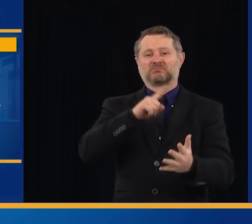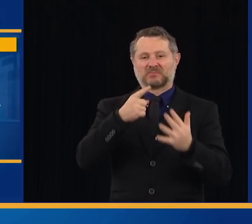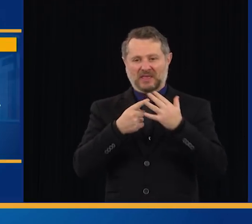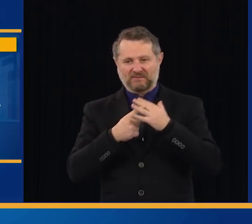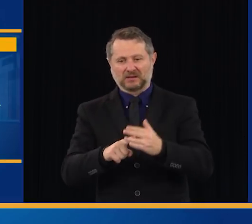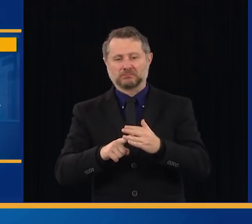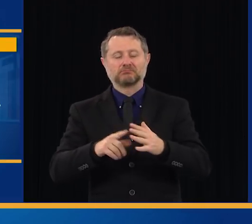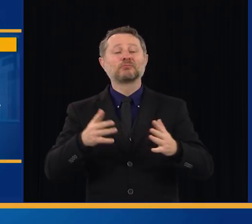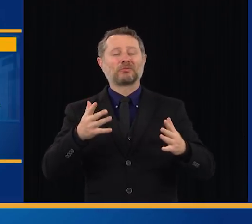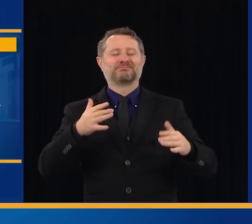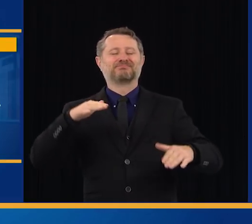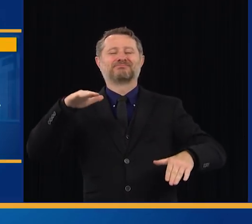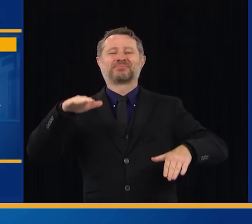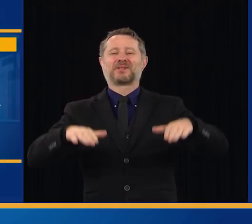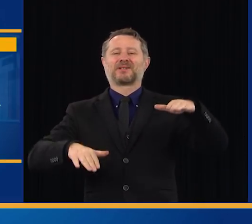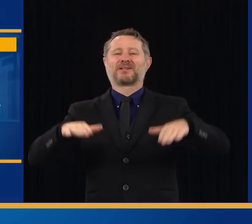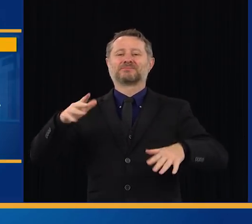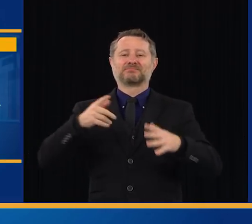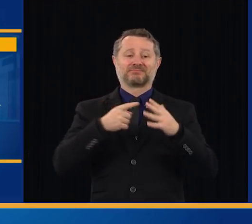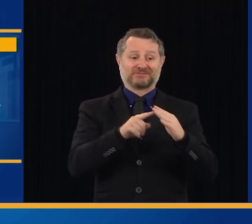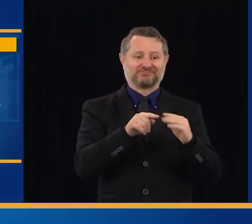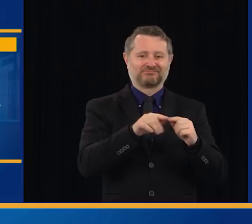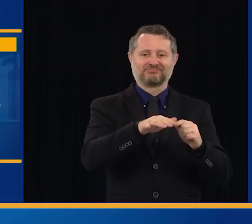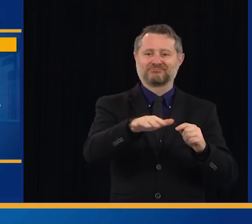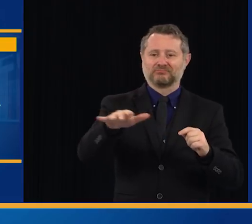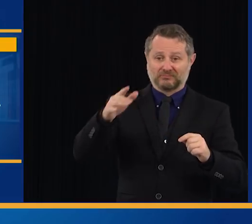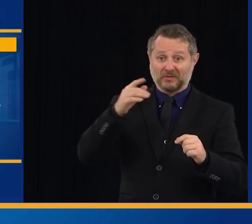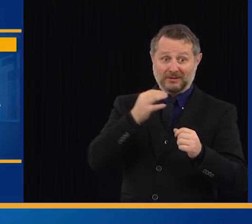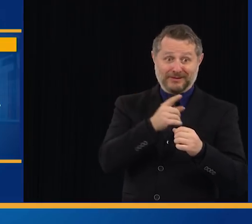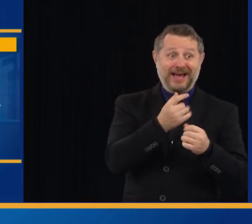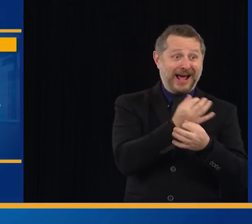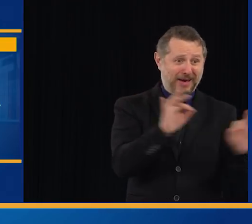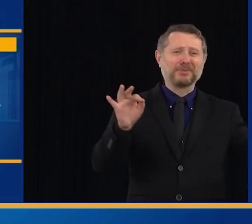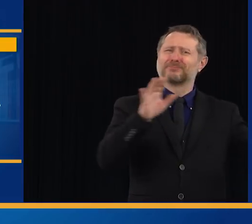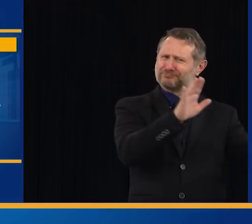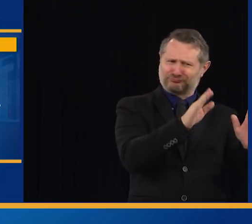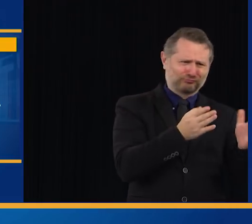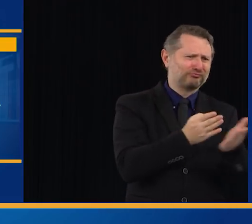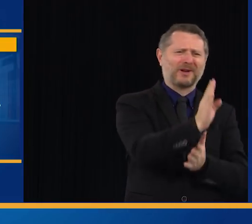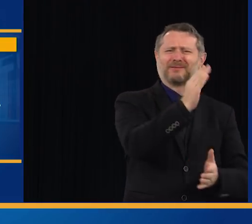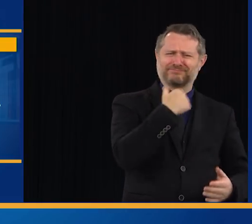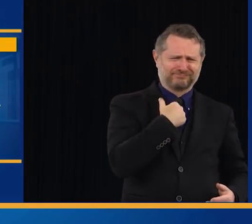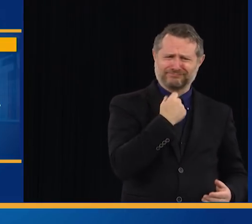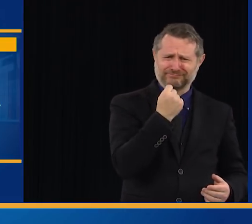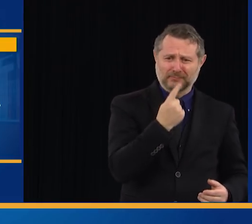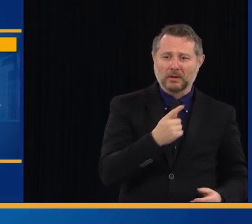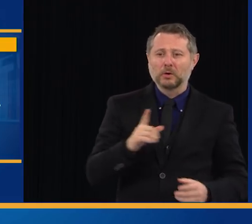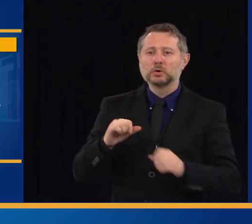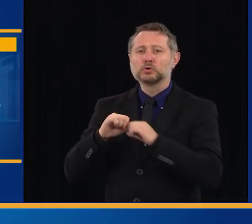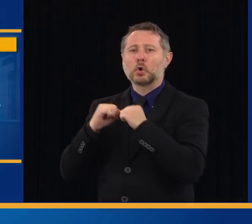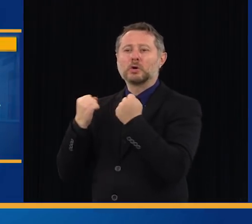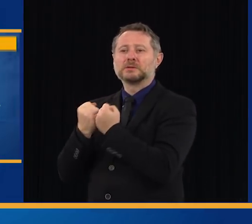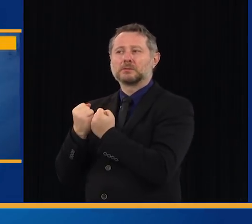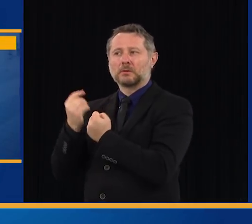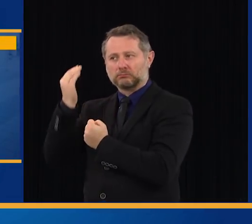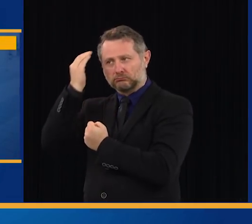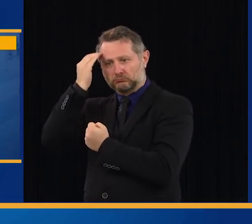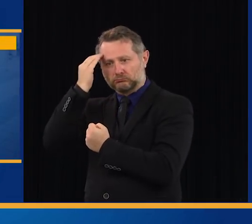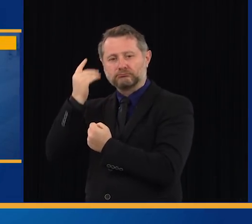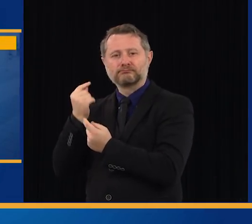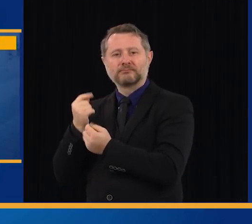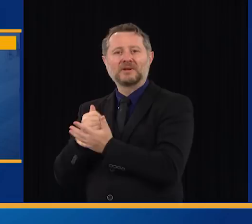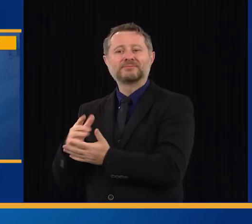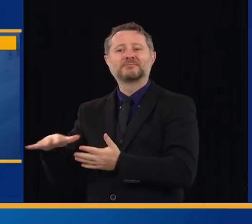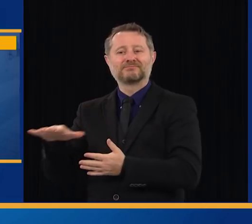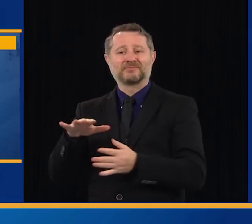balances individual liberties with a social conscience. This will go into effect Friday,